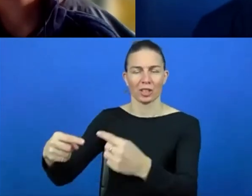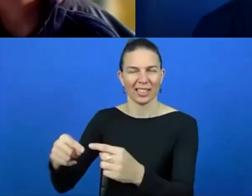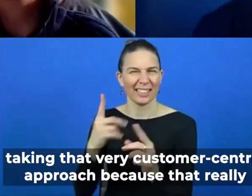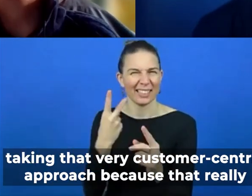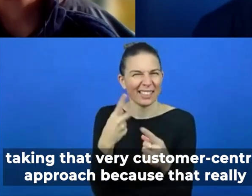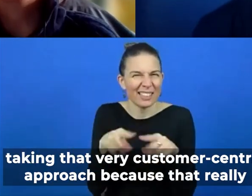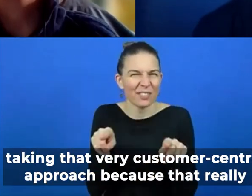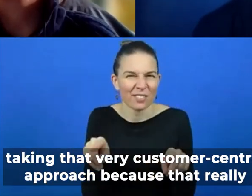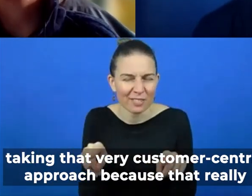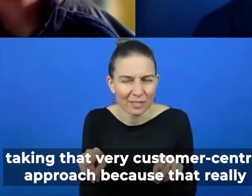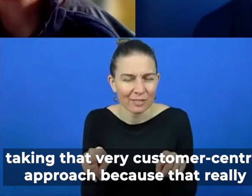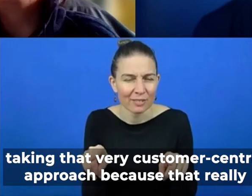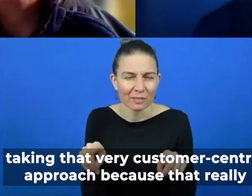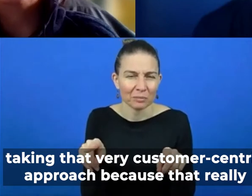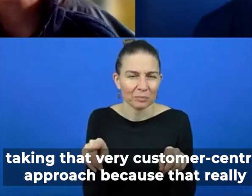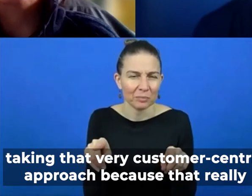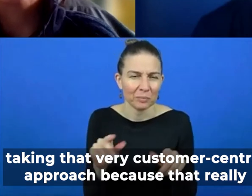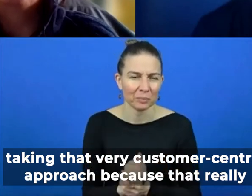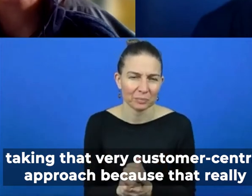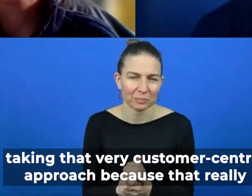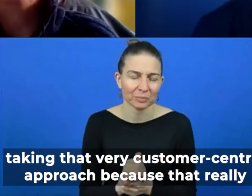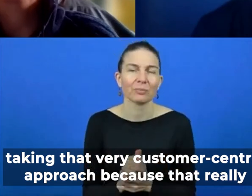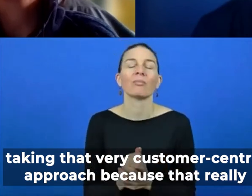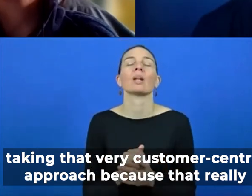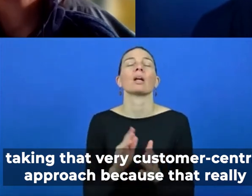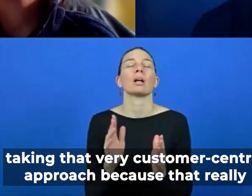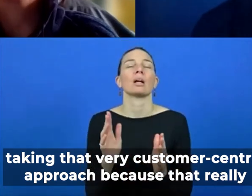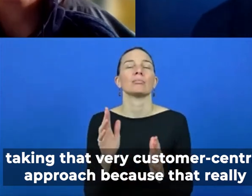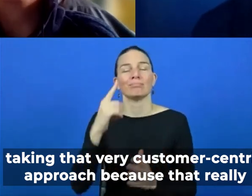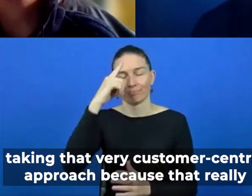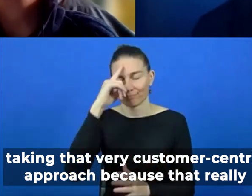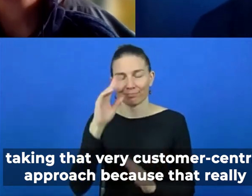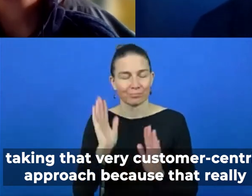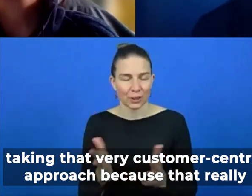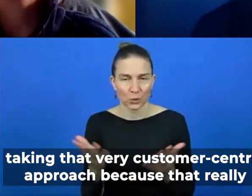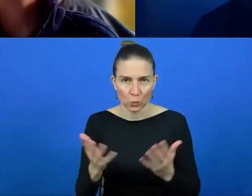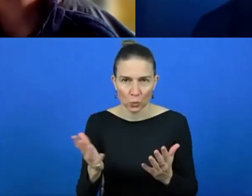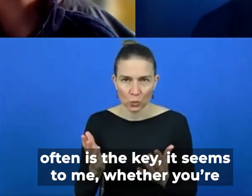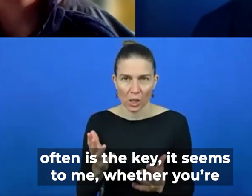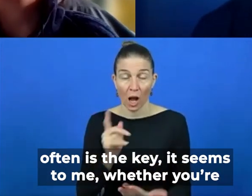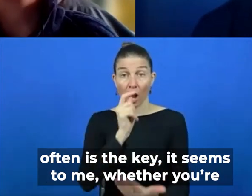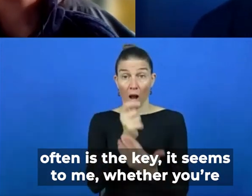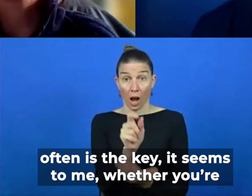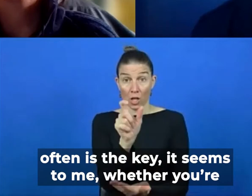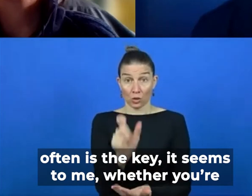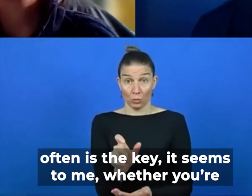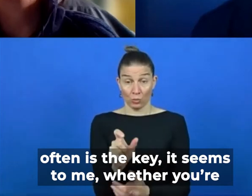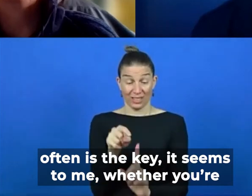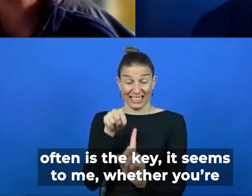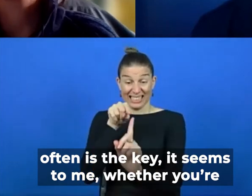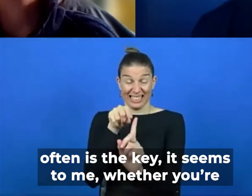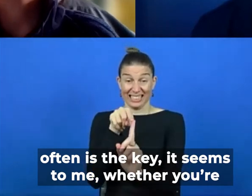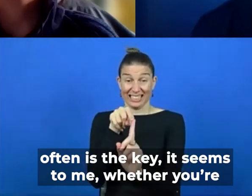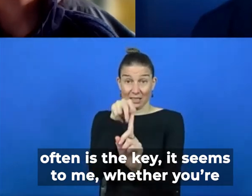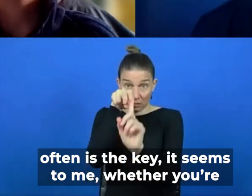is taking that very customer-centric approach, because that really often is the key, it seems